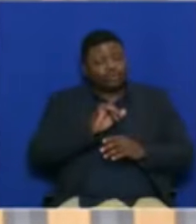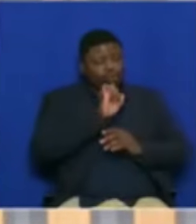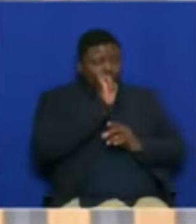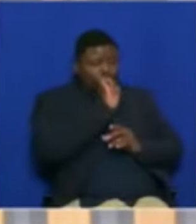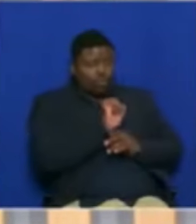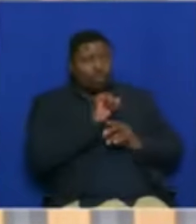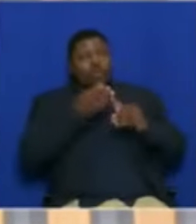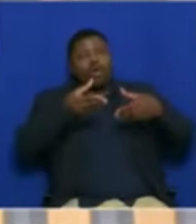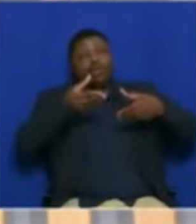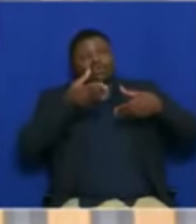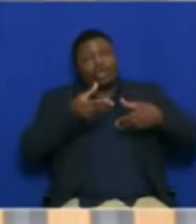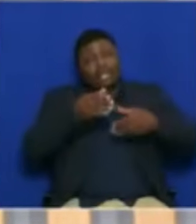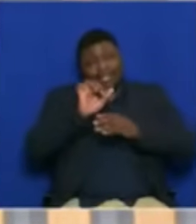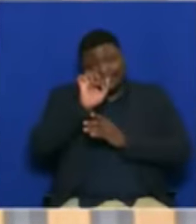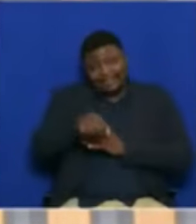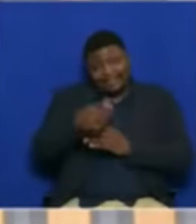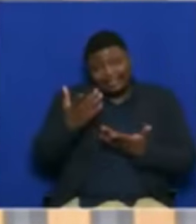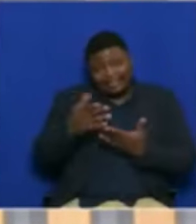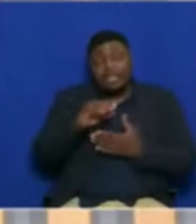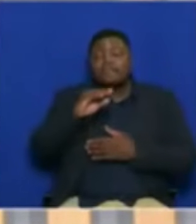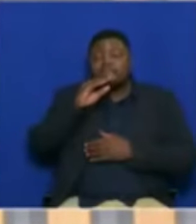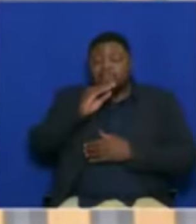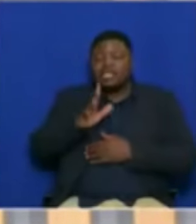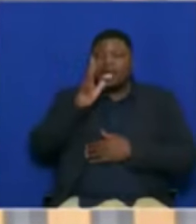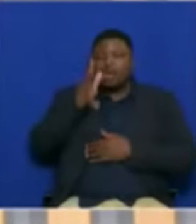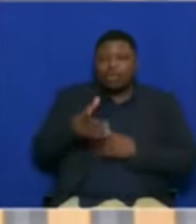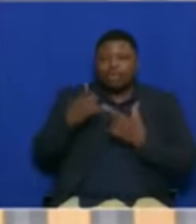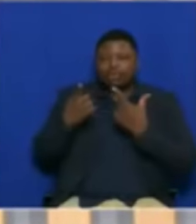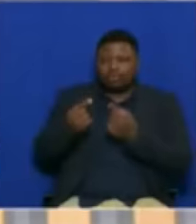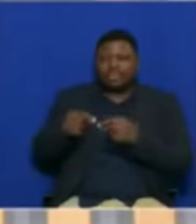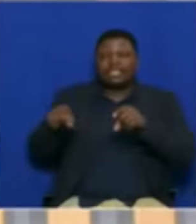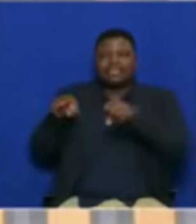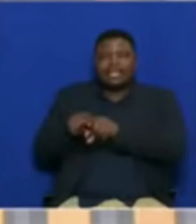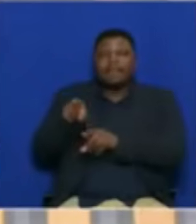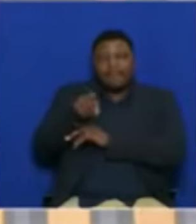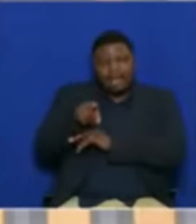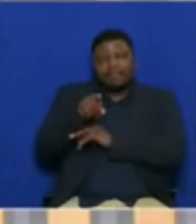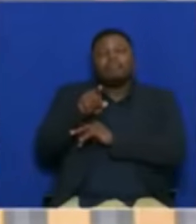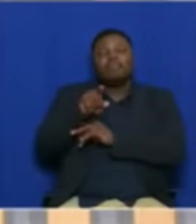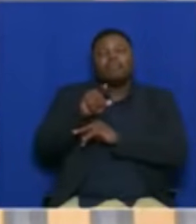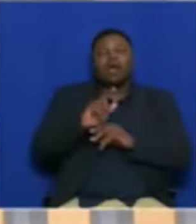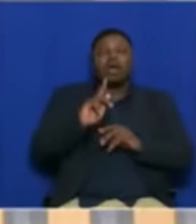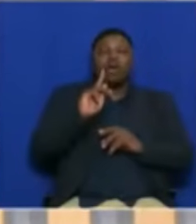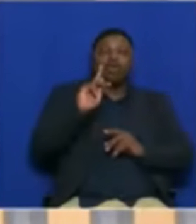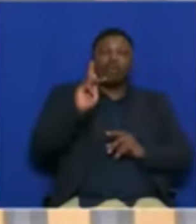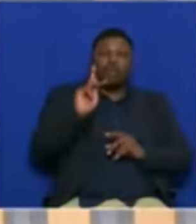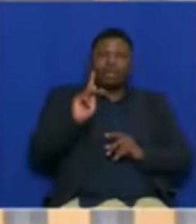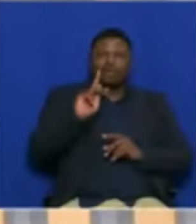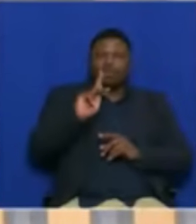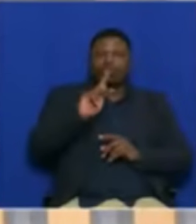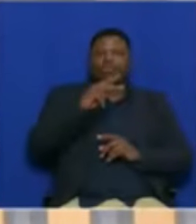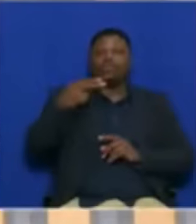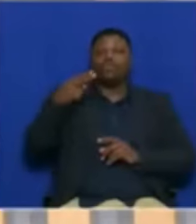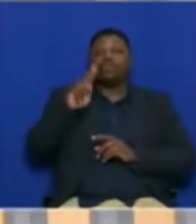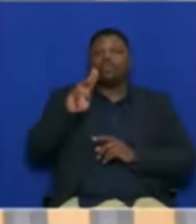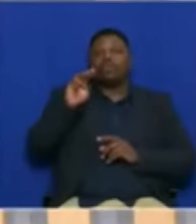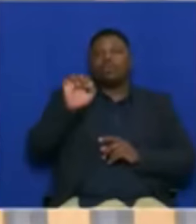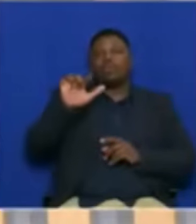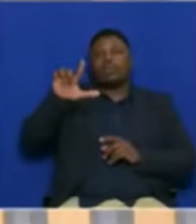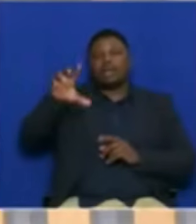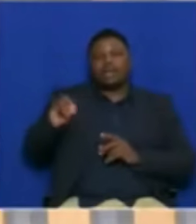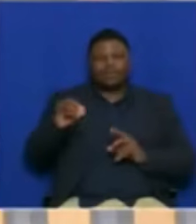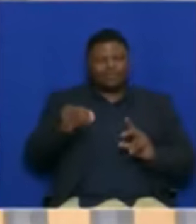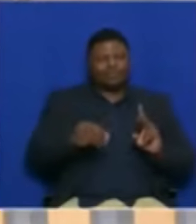with respect to information relating to General Khumalo, because it's in you're investigating the panel,